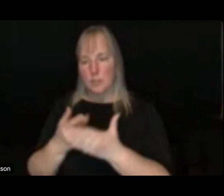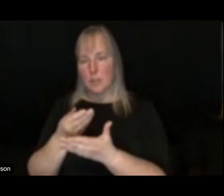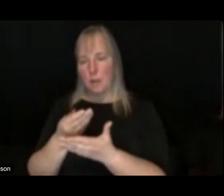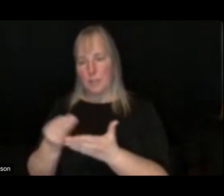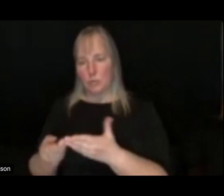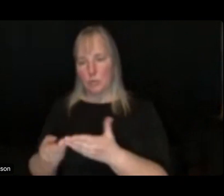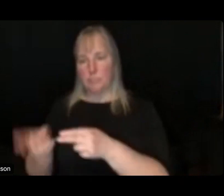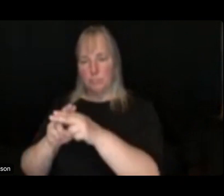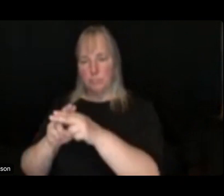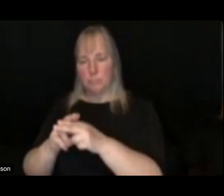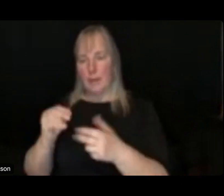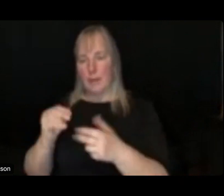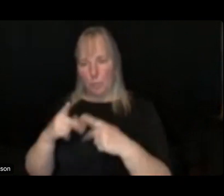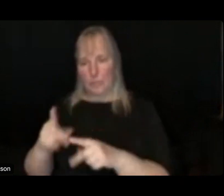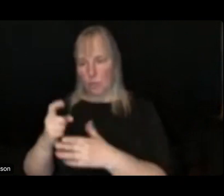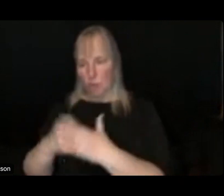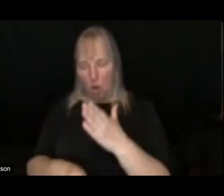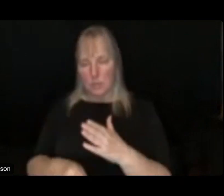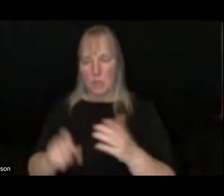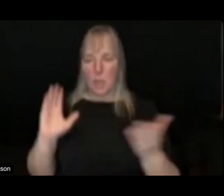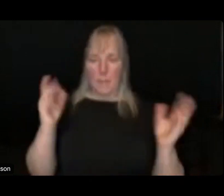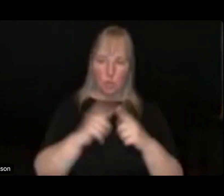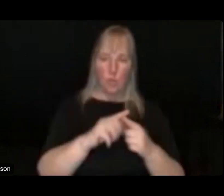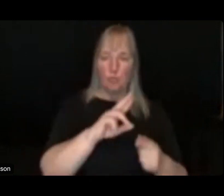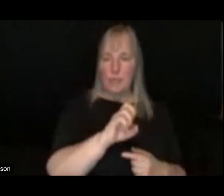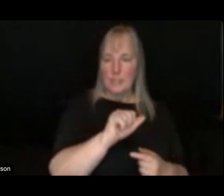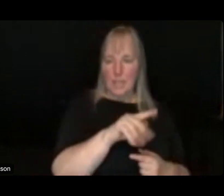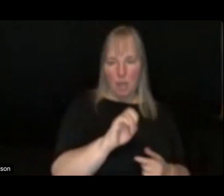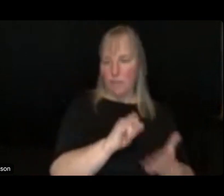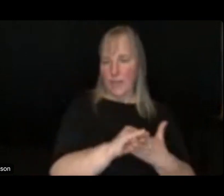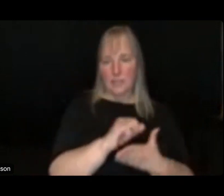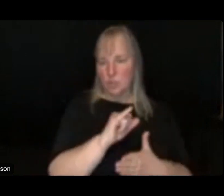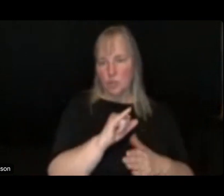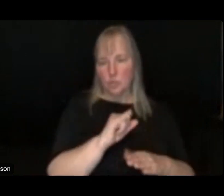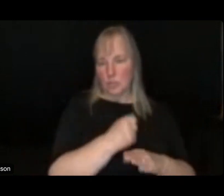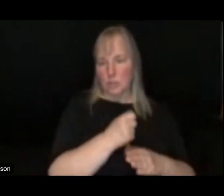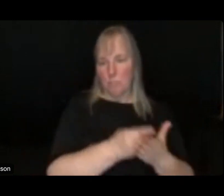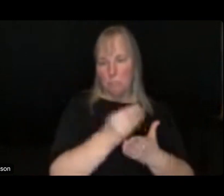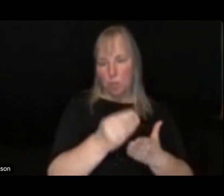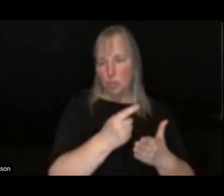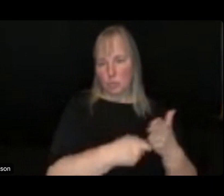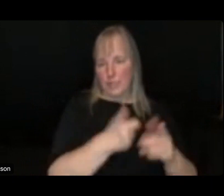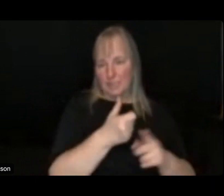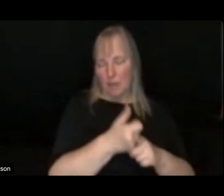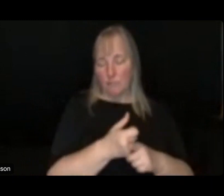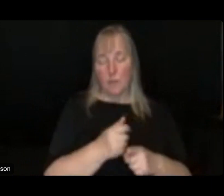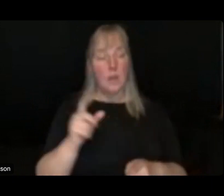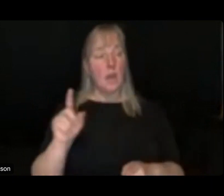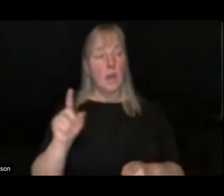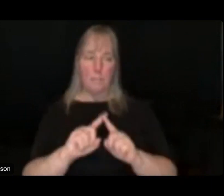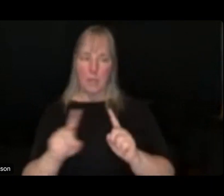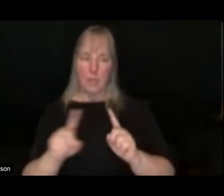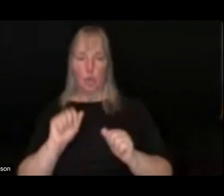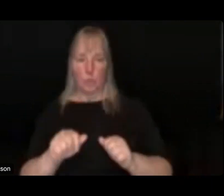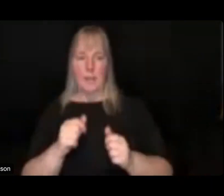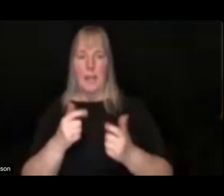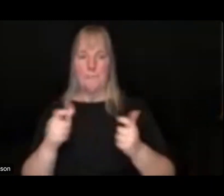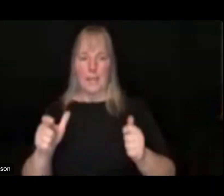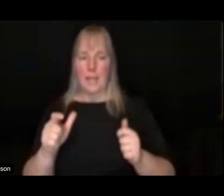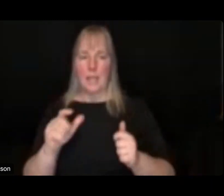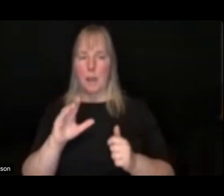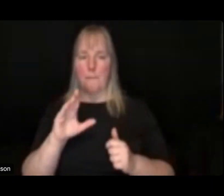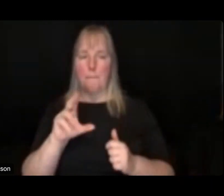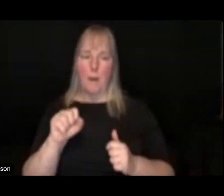That's just purchase price itself. But there can be a big bust between construction cost per